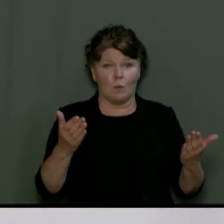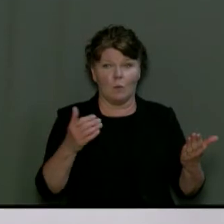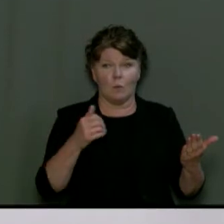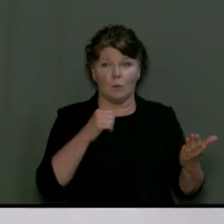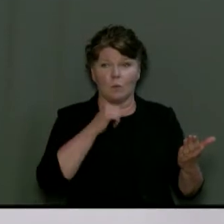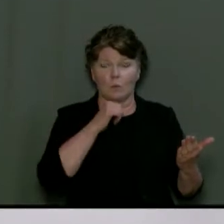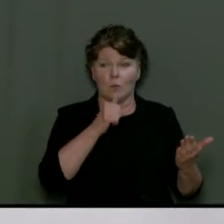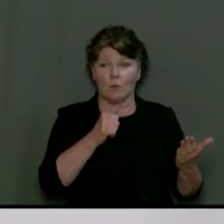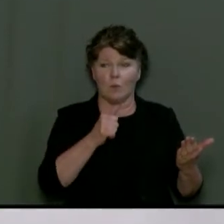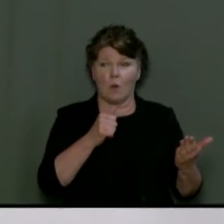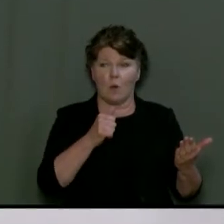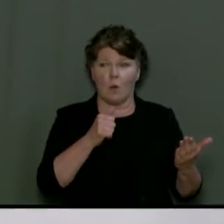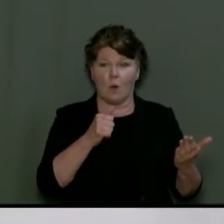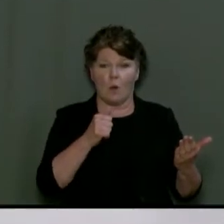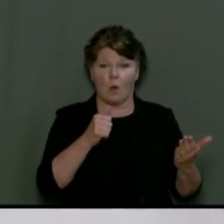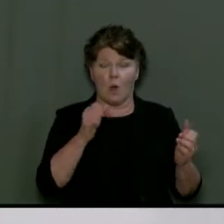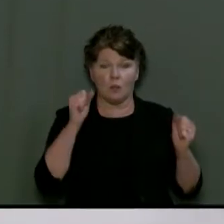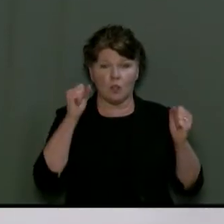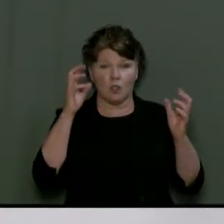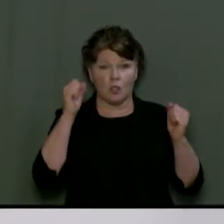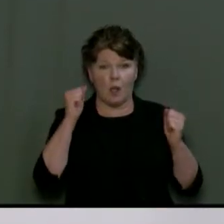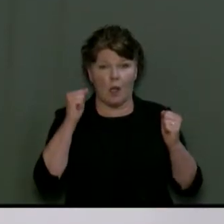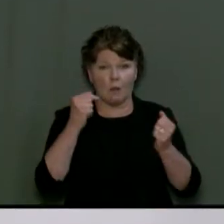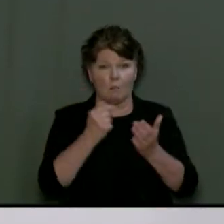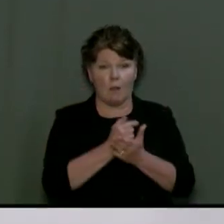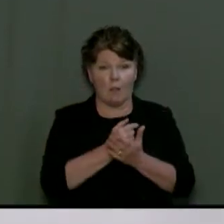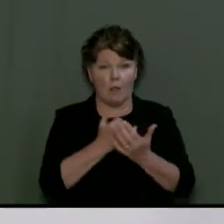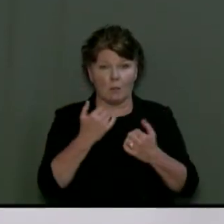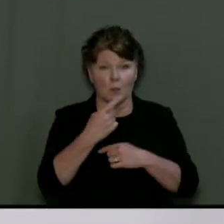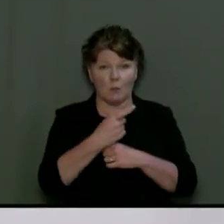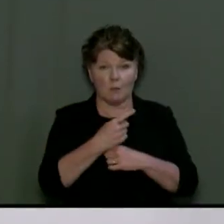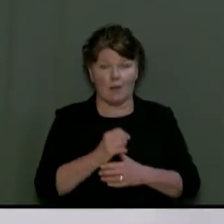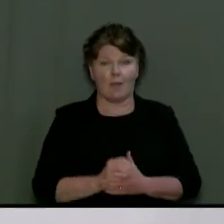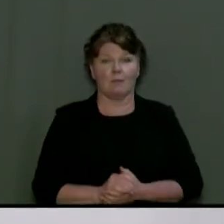shocked by our gospel reading today.